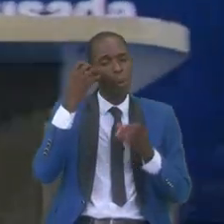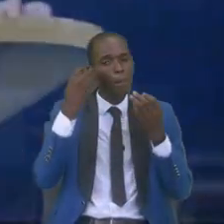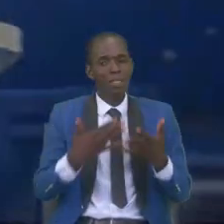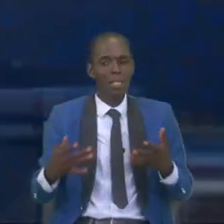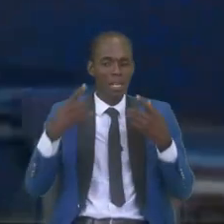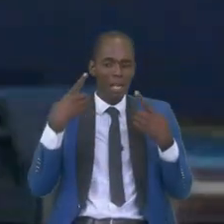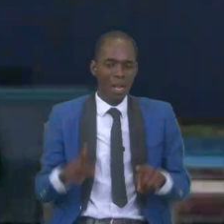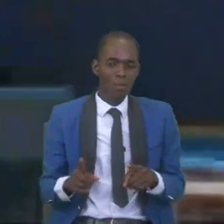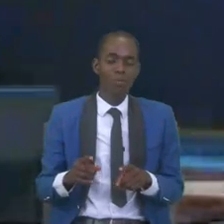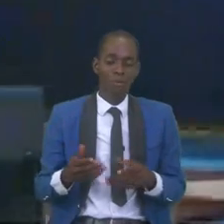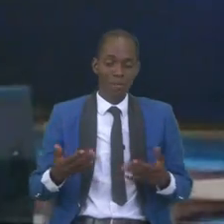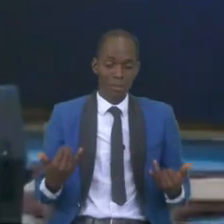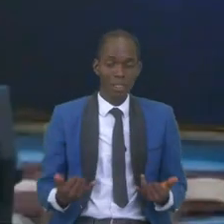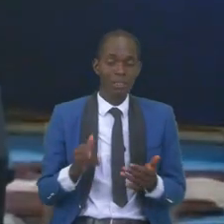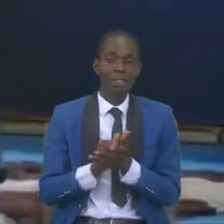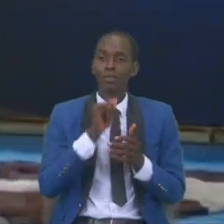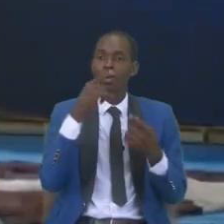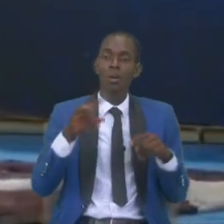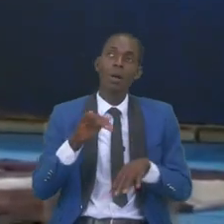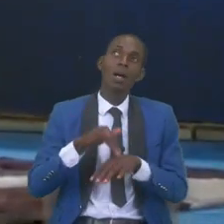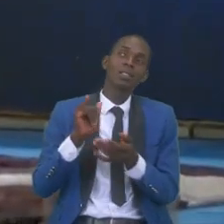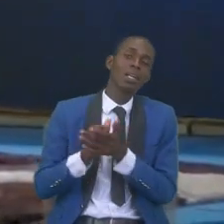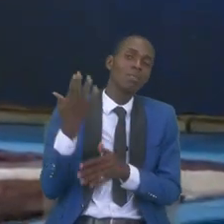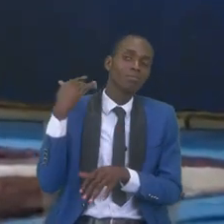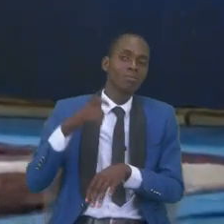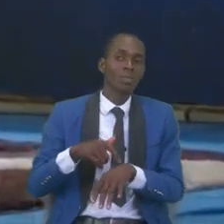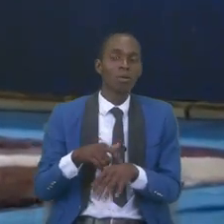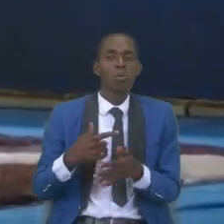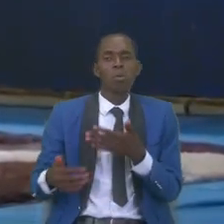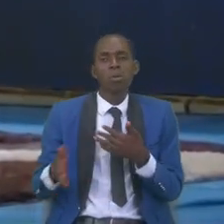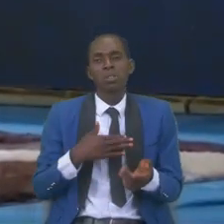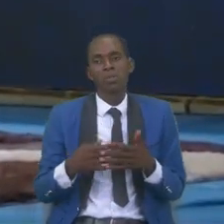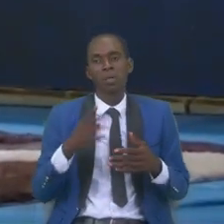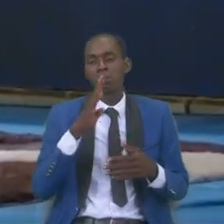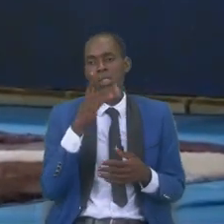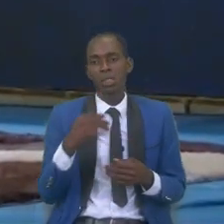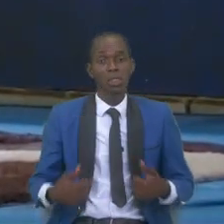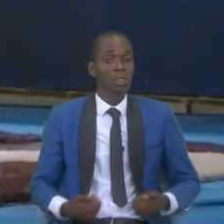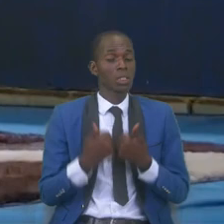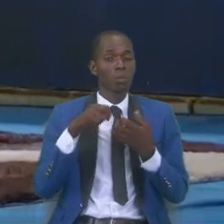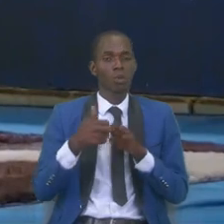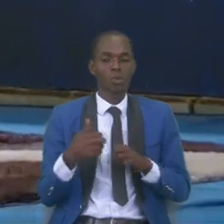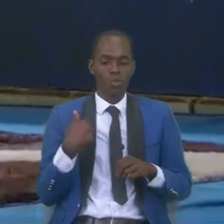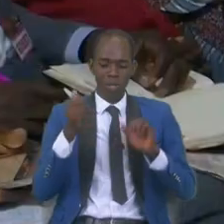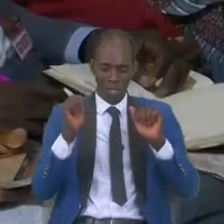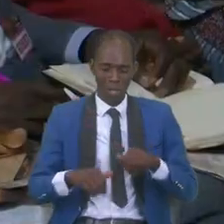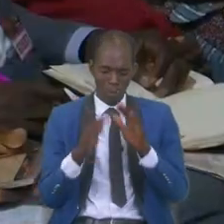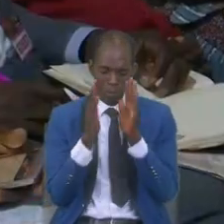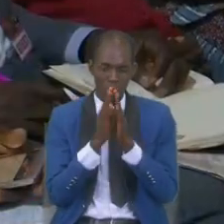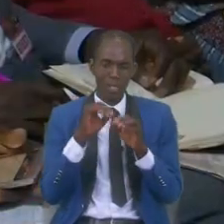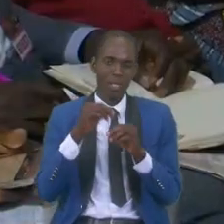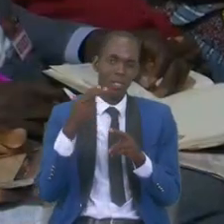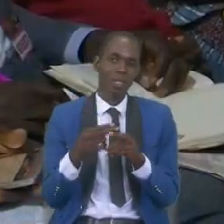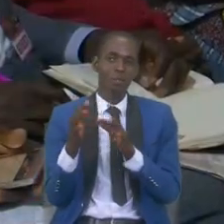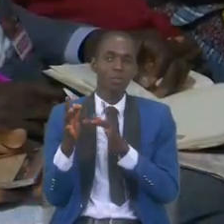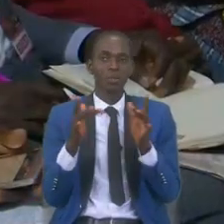on earth at that time. And whatever it is and whatever the challenge, we can pray in the name of Jesus. And the